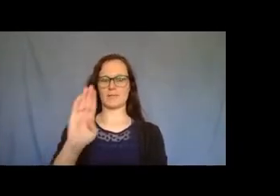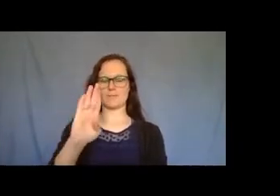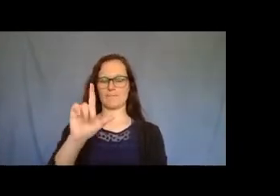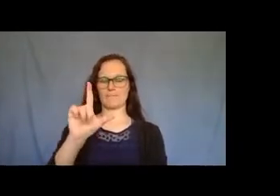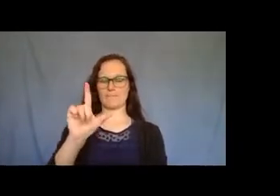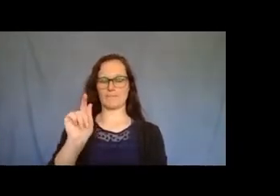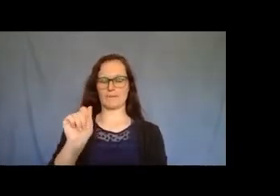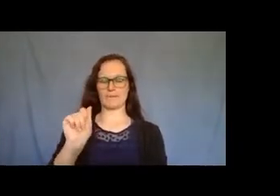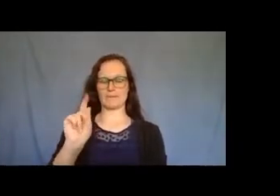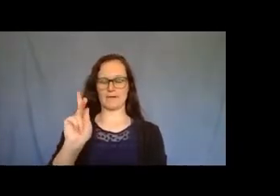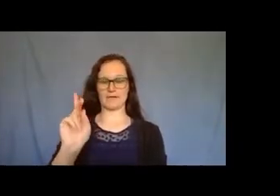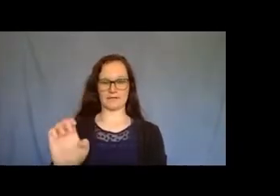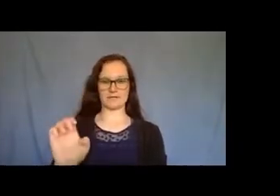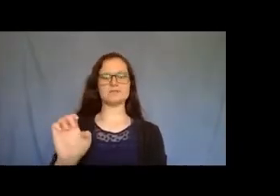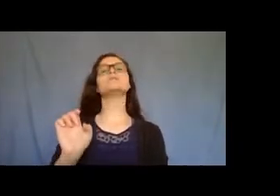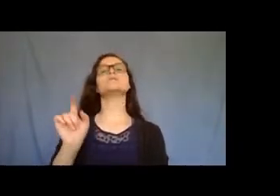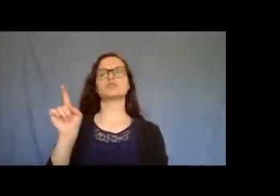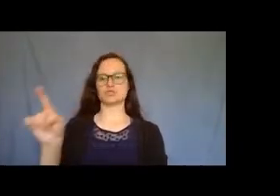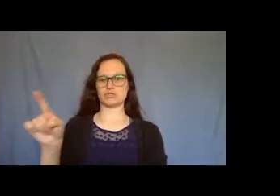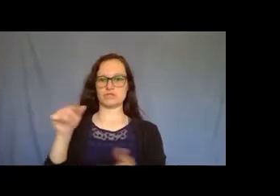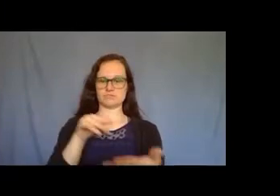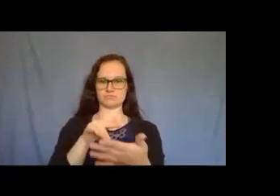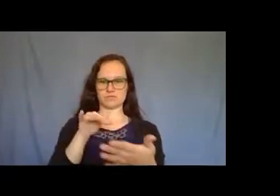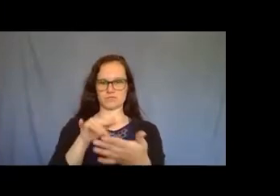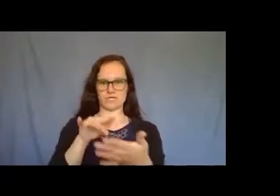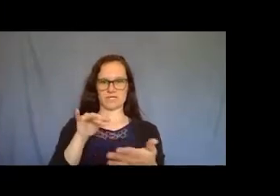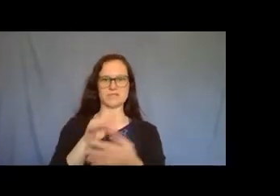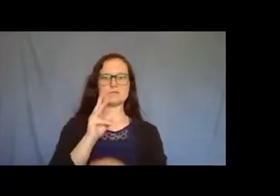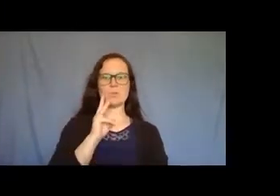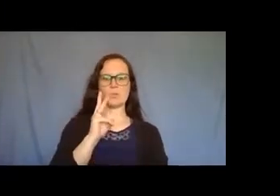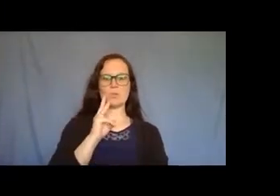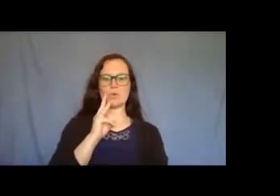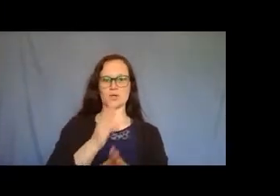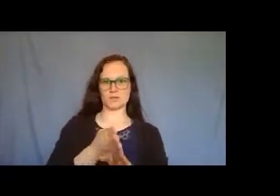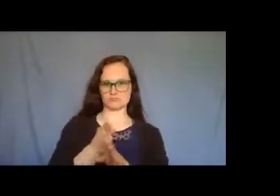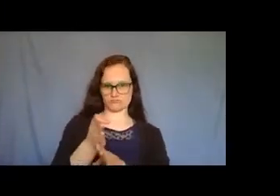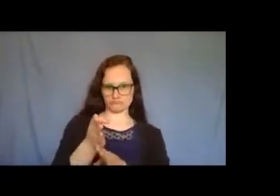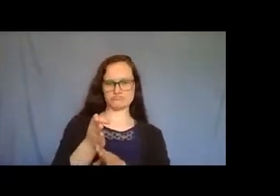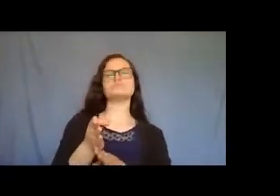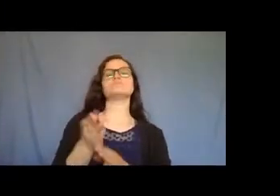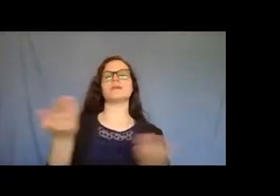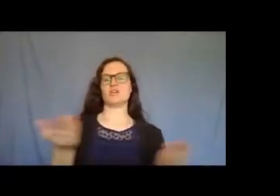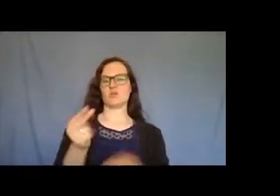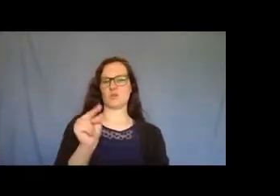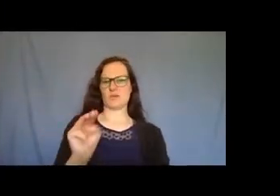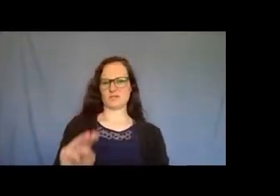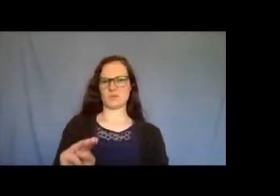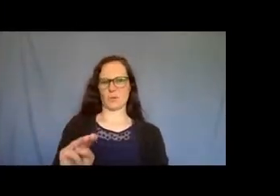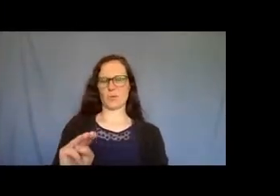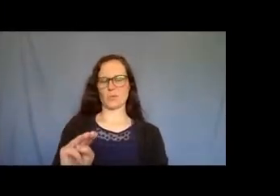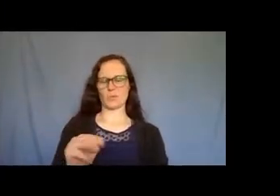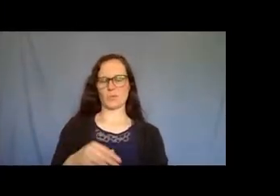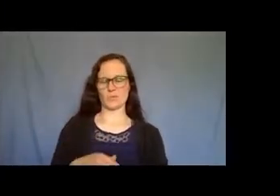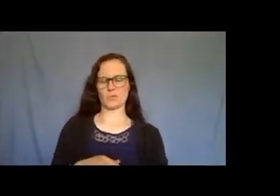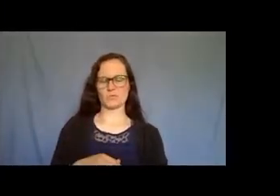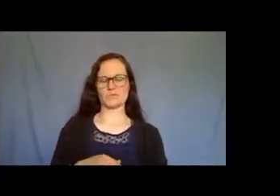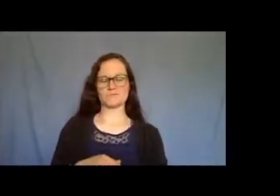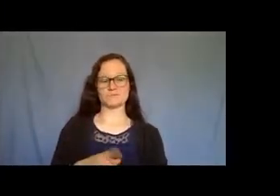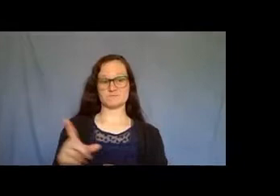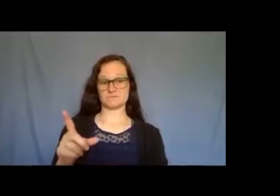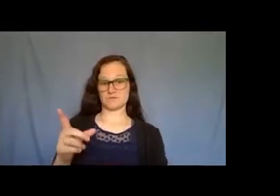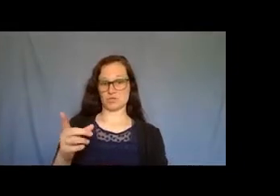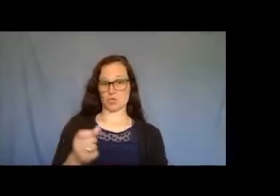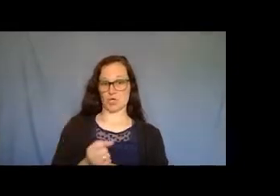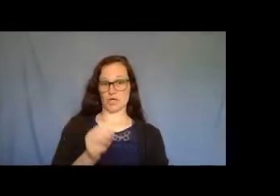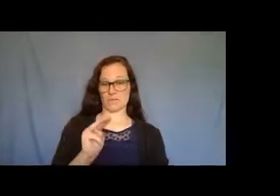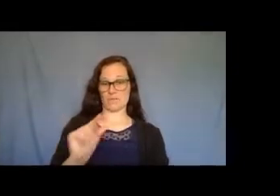Johanna is a hydrologist and geochemist with the U.S. Geological Survey, New Mexico Water Science Center. She earned her master's